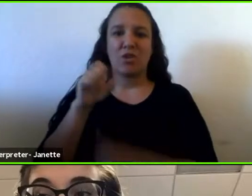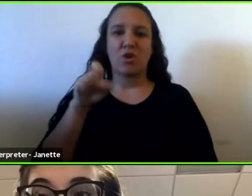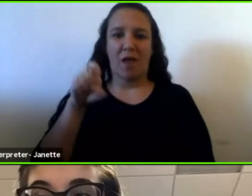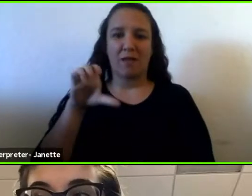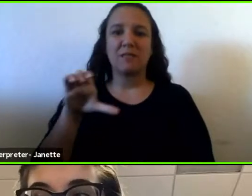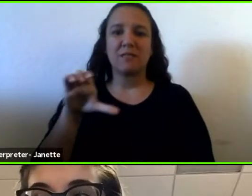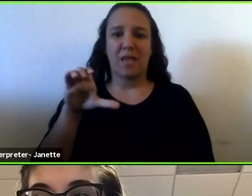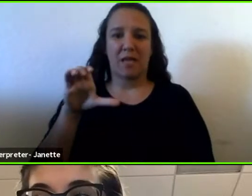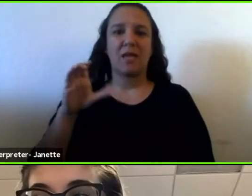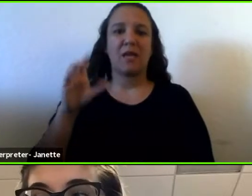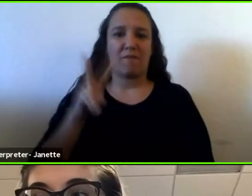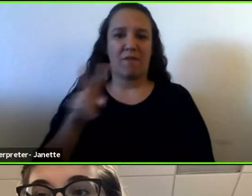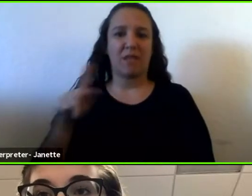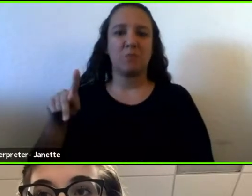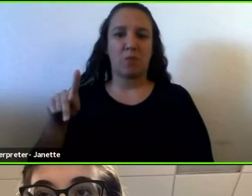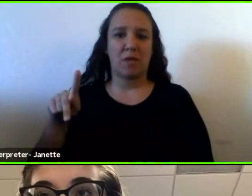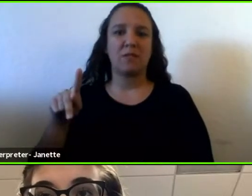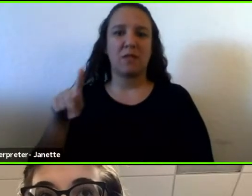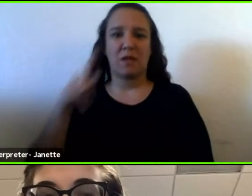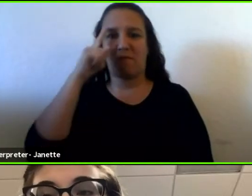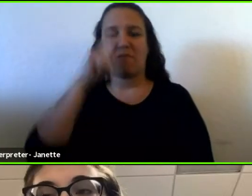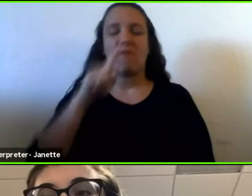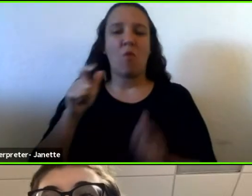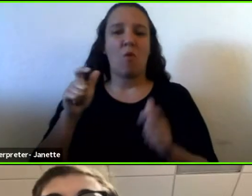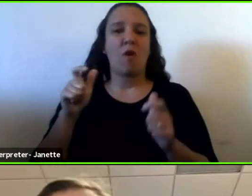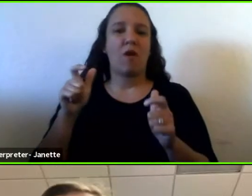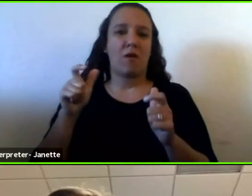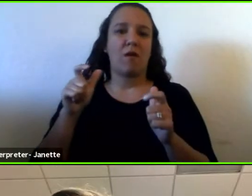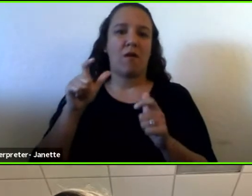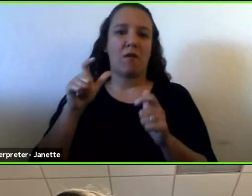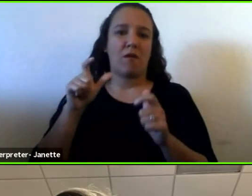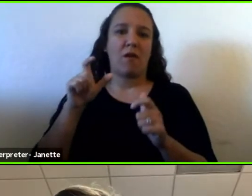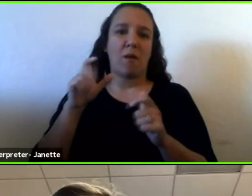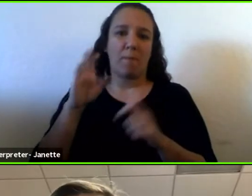Small Business Banking, Bank United.